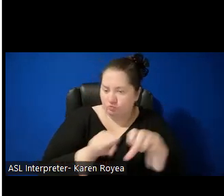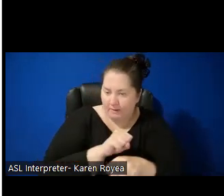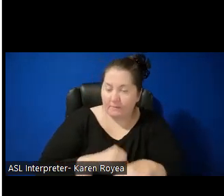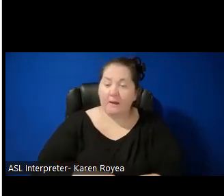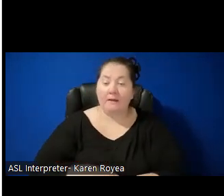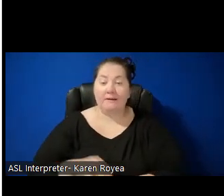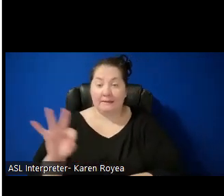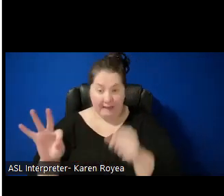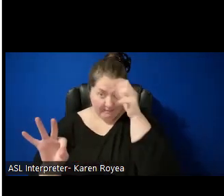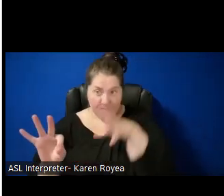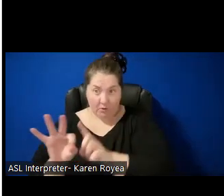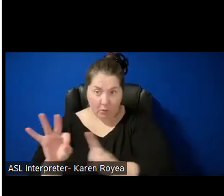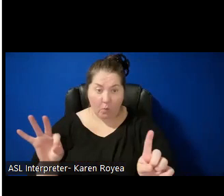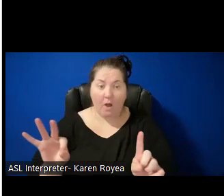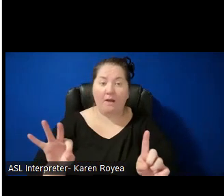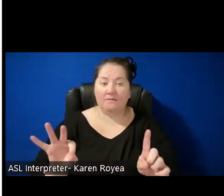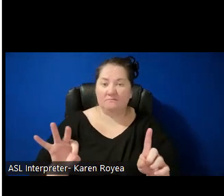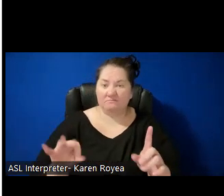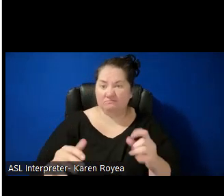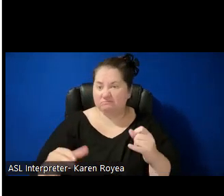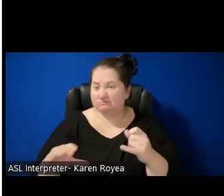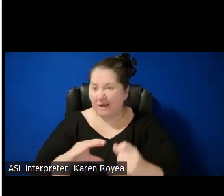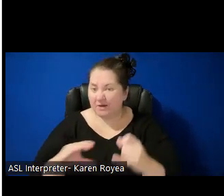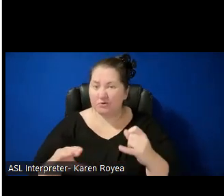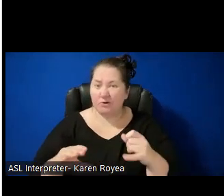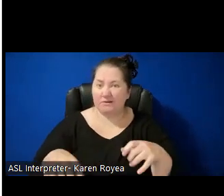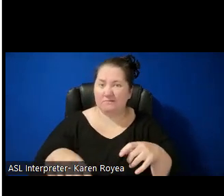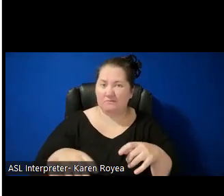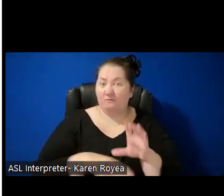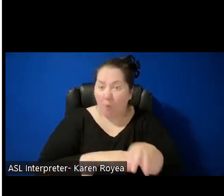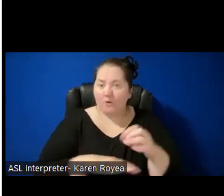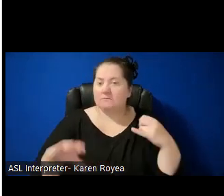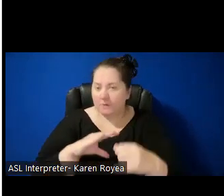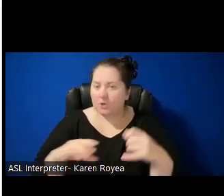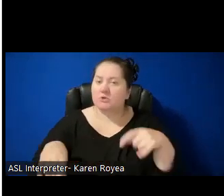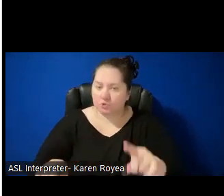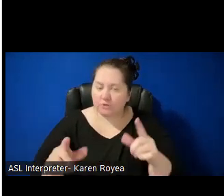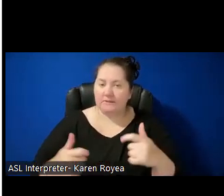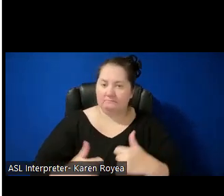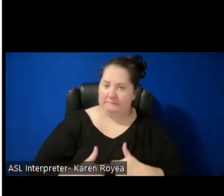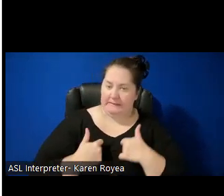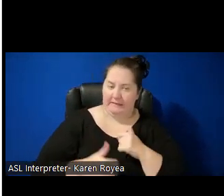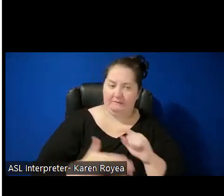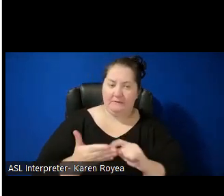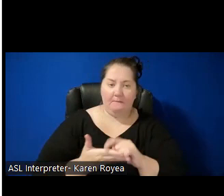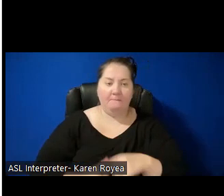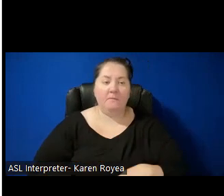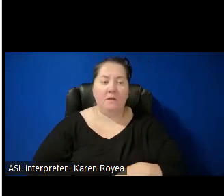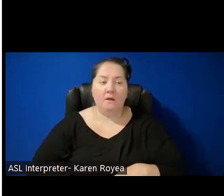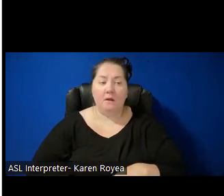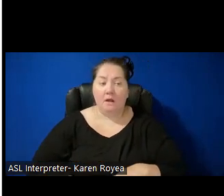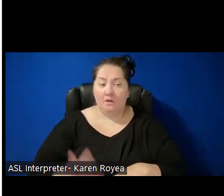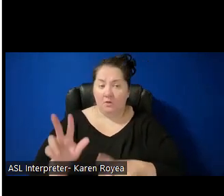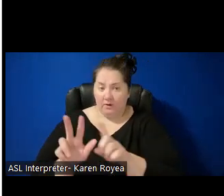men were made to penetrate someone during his lifetime. Additionally, 1 in 3 and about 1